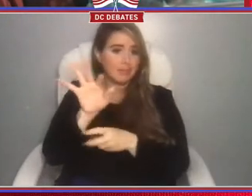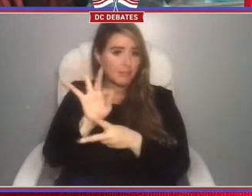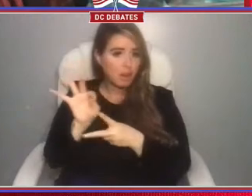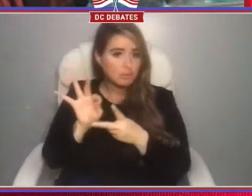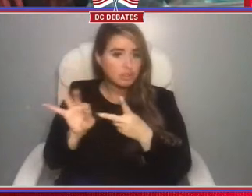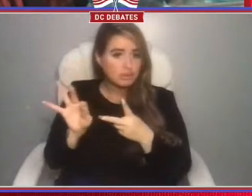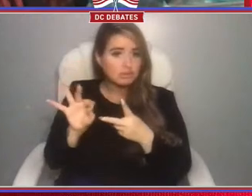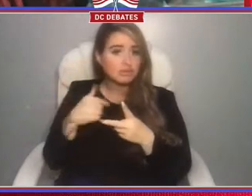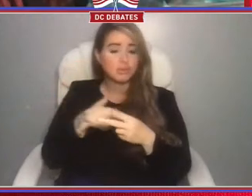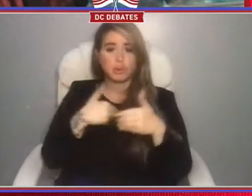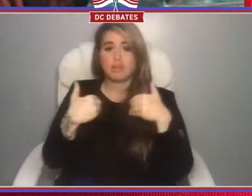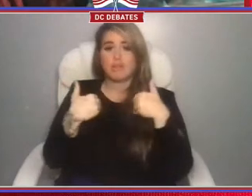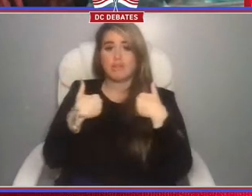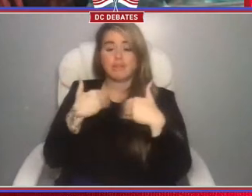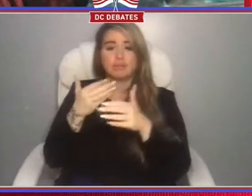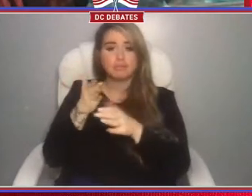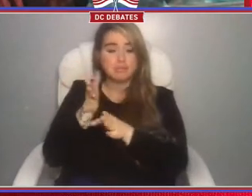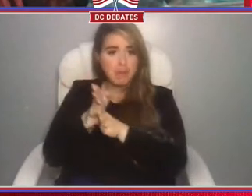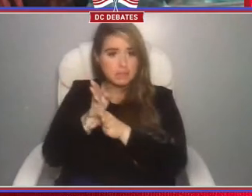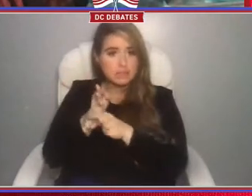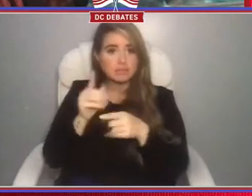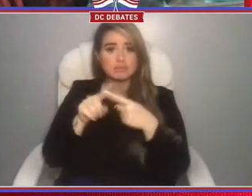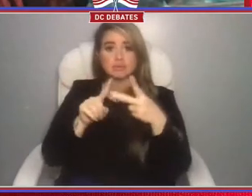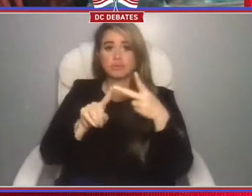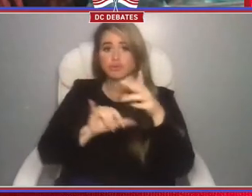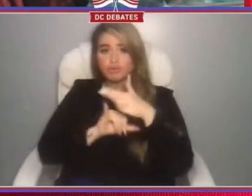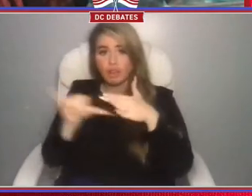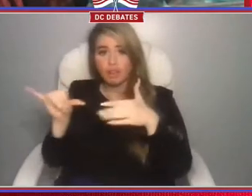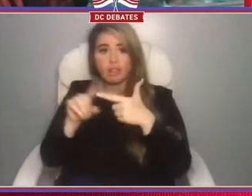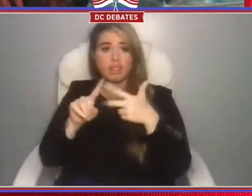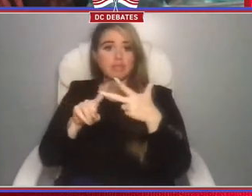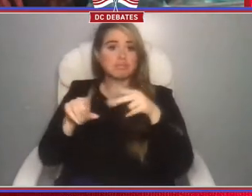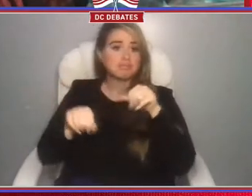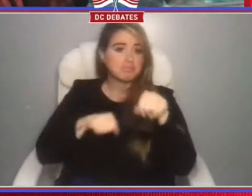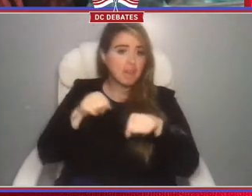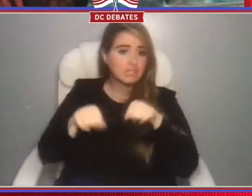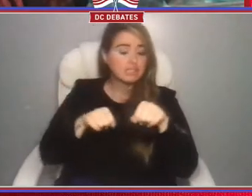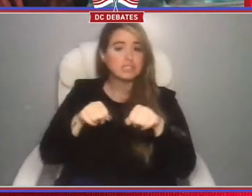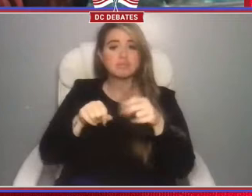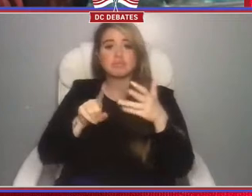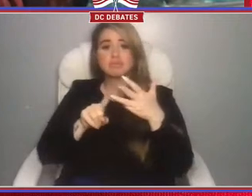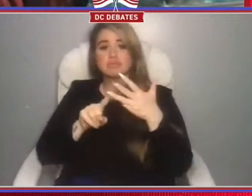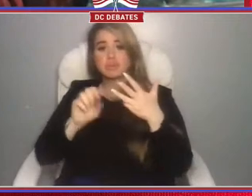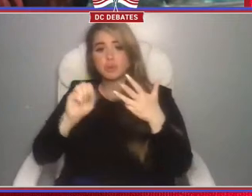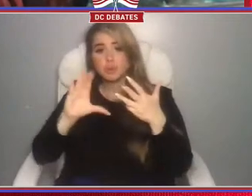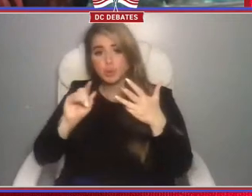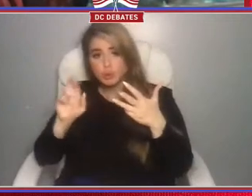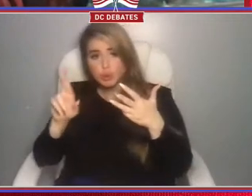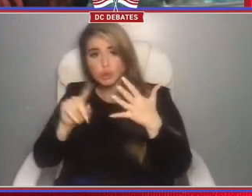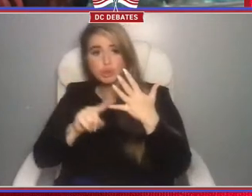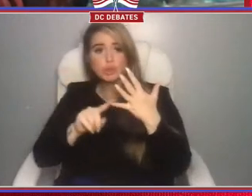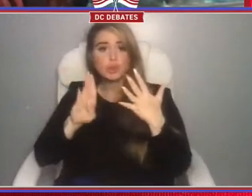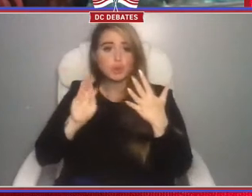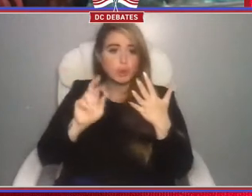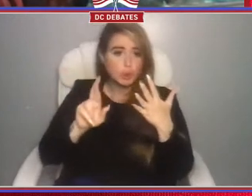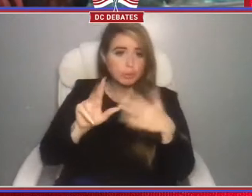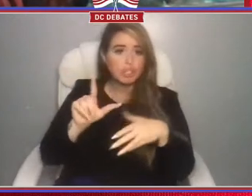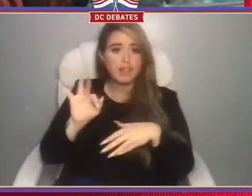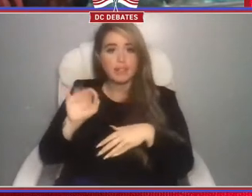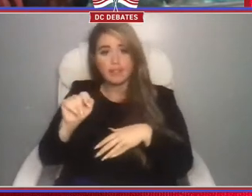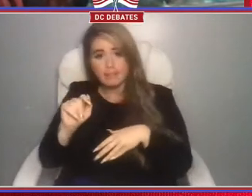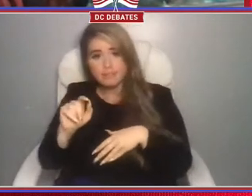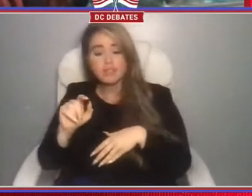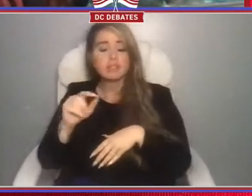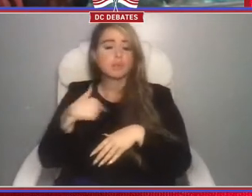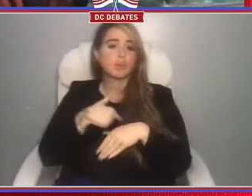you know, the bus and rail. We have bikes. We have scooters. We have Uber. We have Lyft. We have the streetcar. We have the circulator.